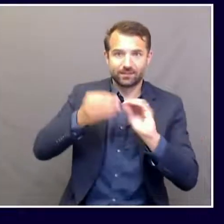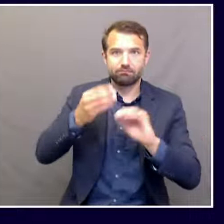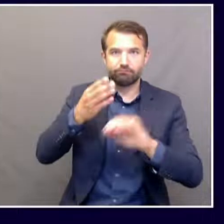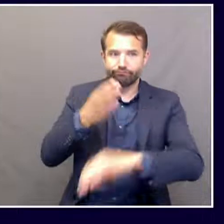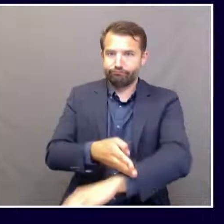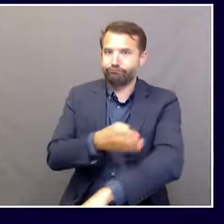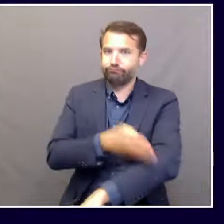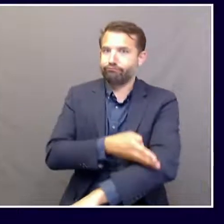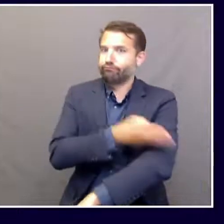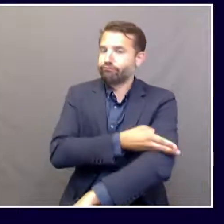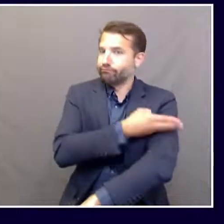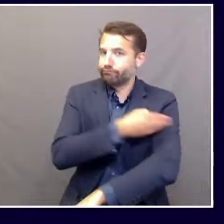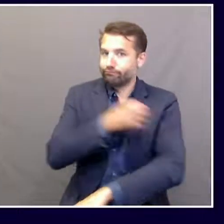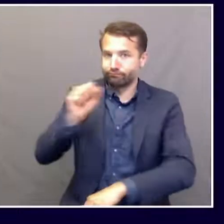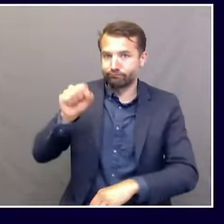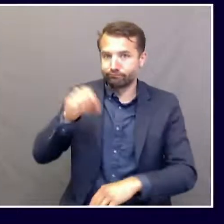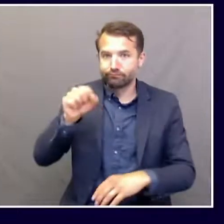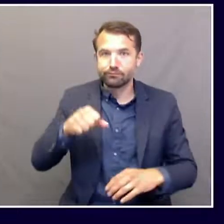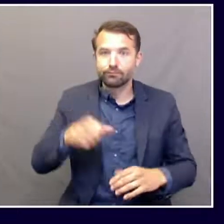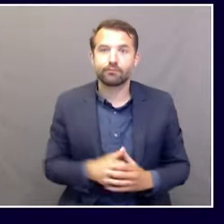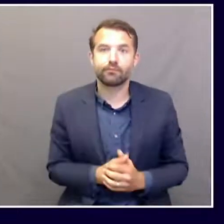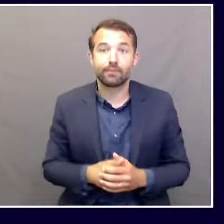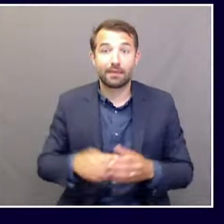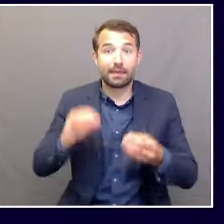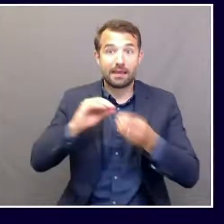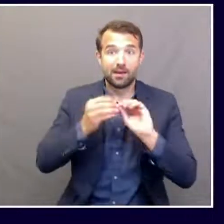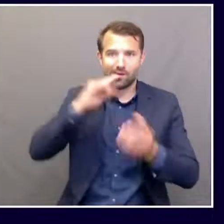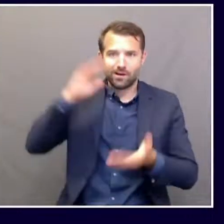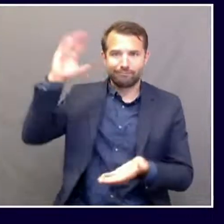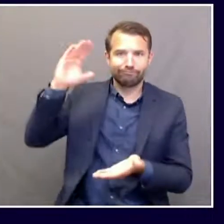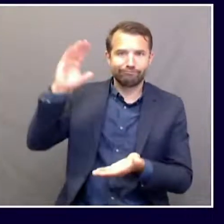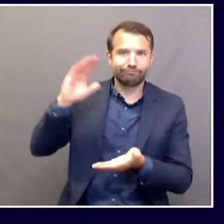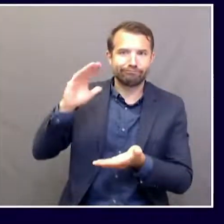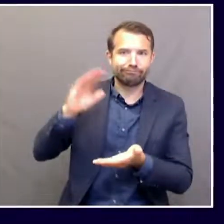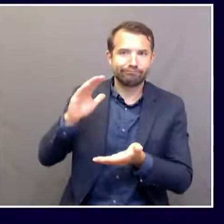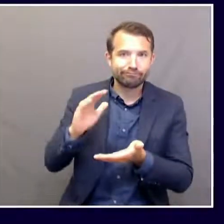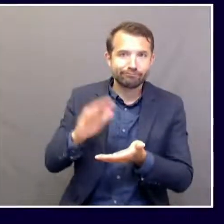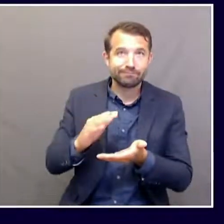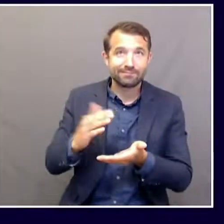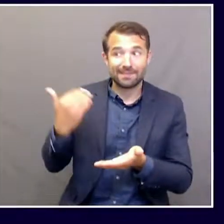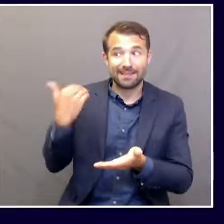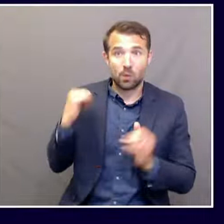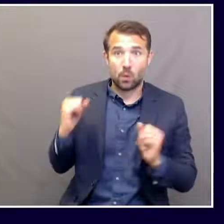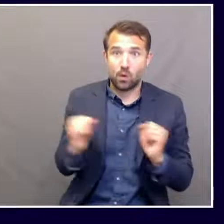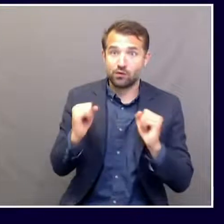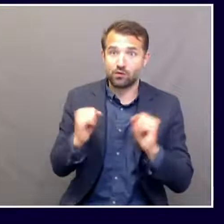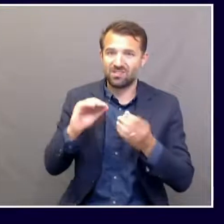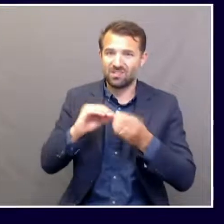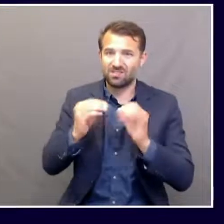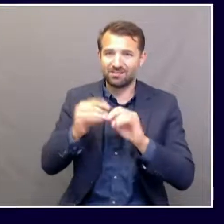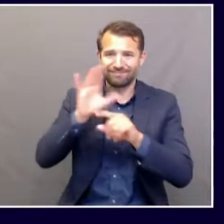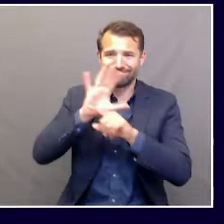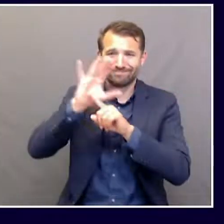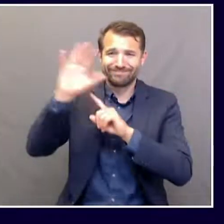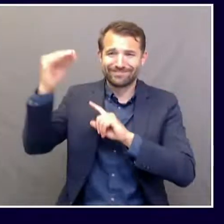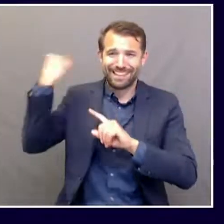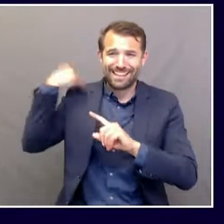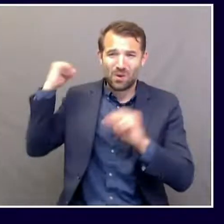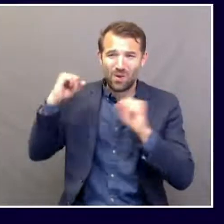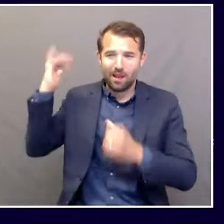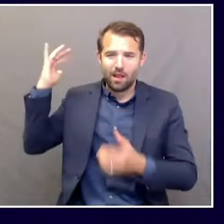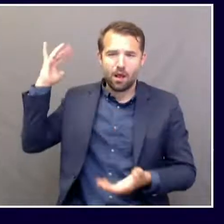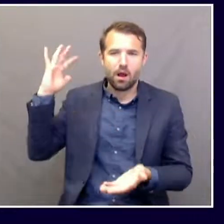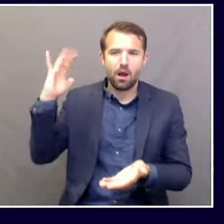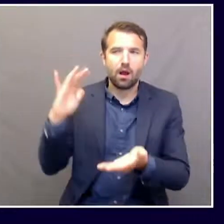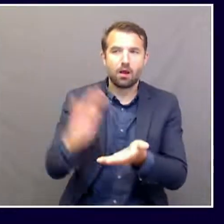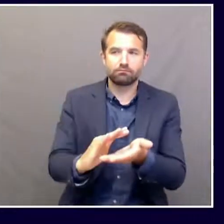other big surge in the winter, we still have, as Director Shaw just noted, people dying with COVID-19. We have